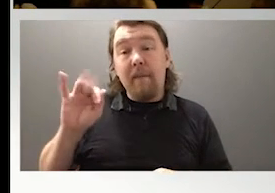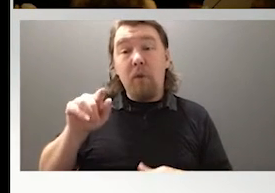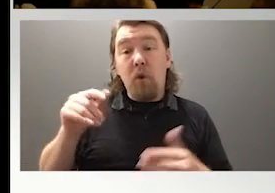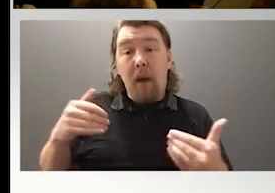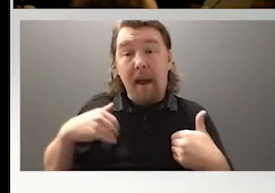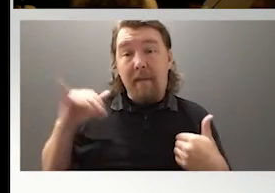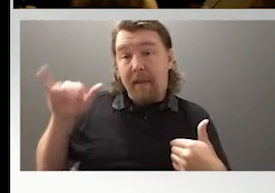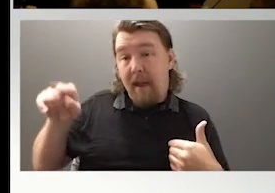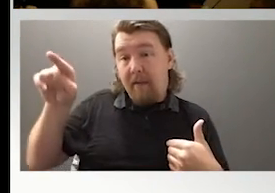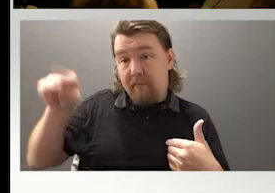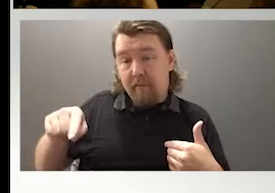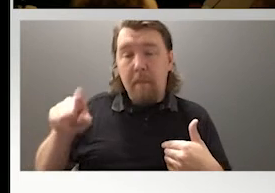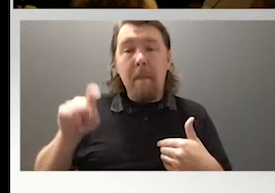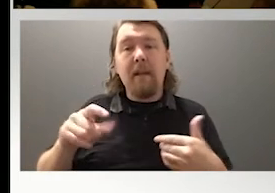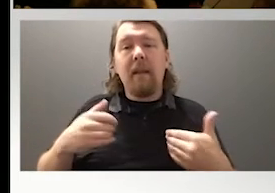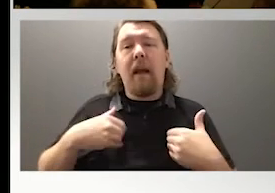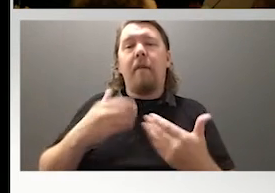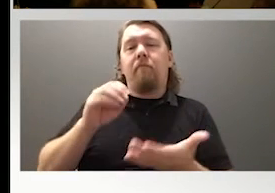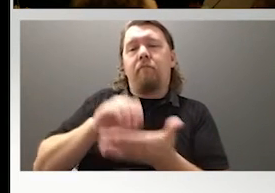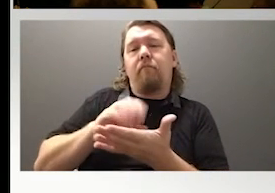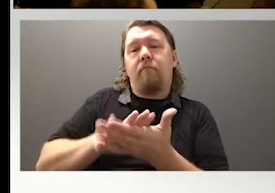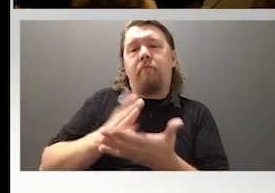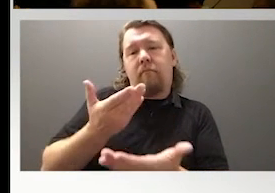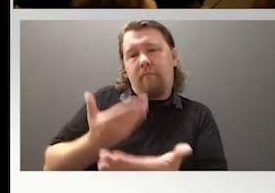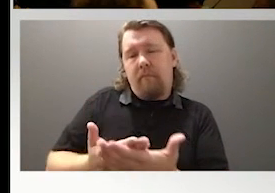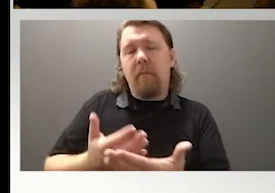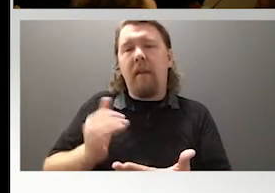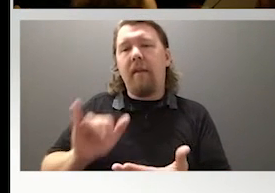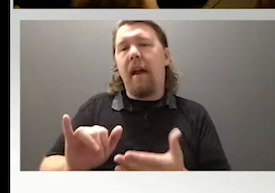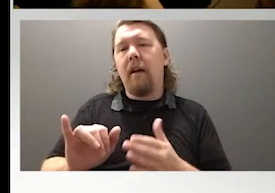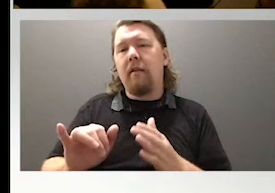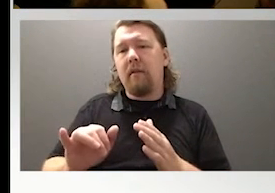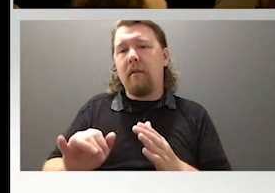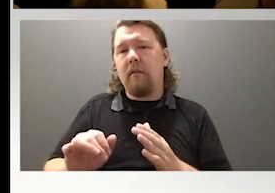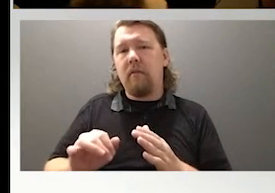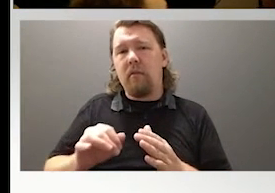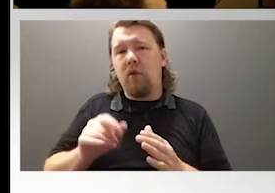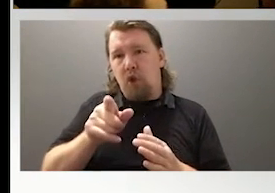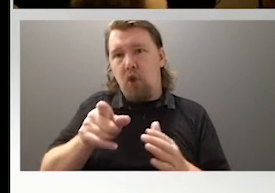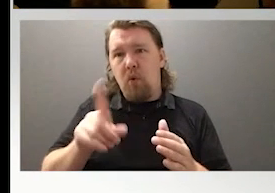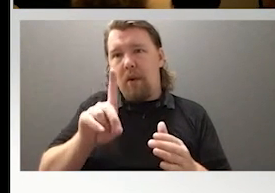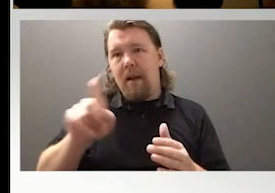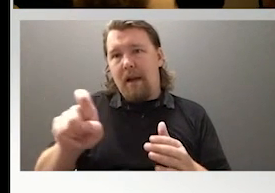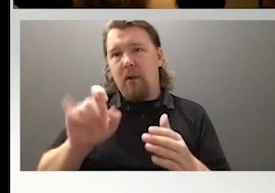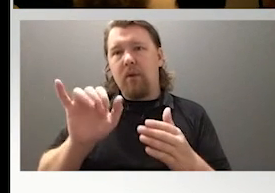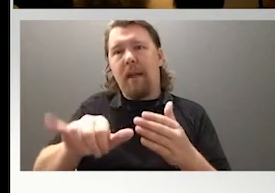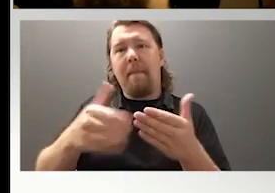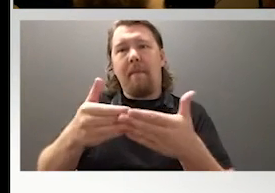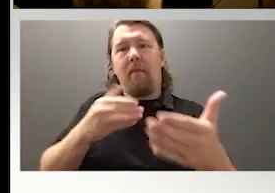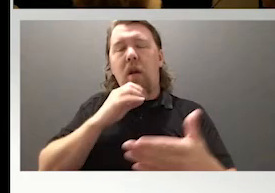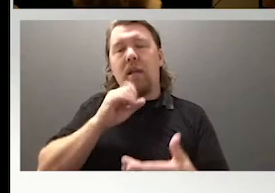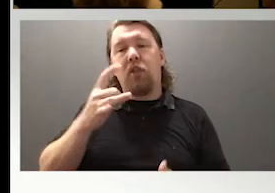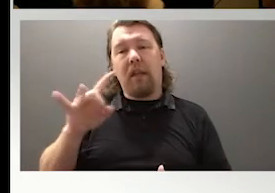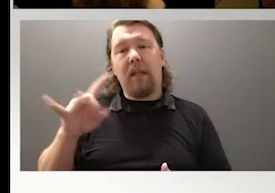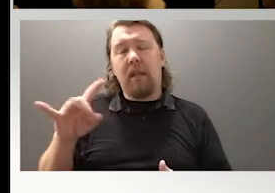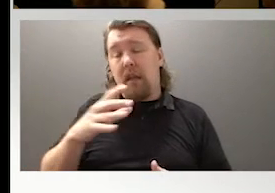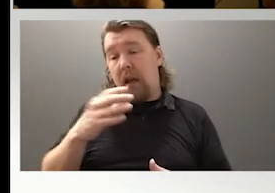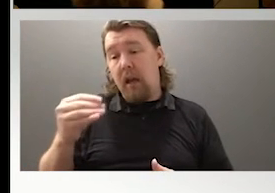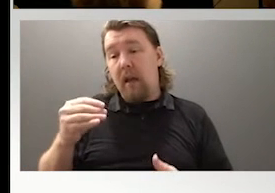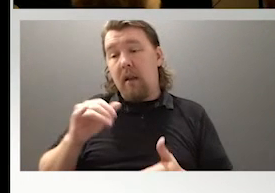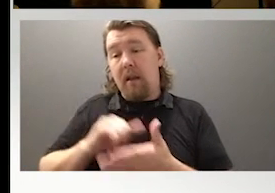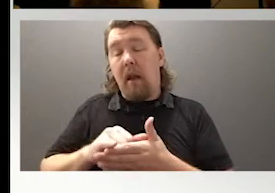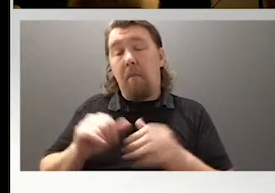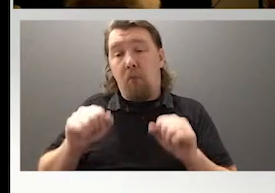disability manifested itself prior to the age of 18. And can be reasonably expected to